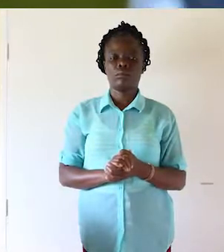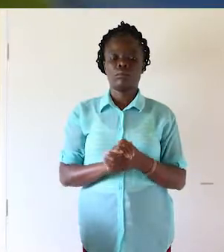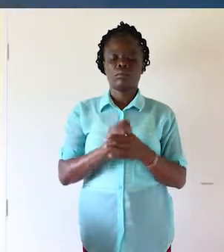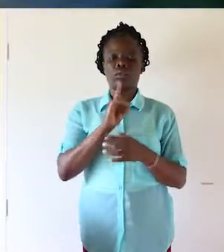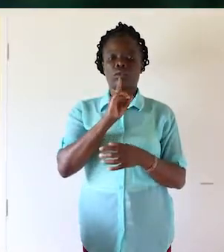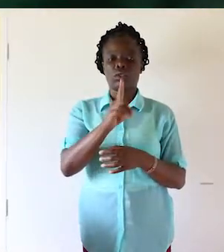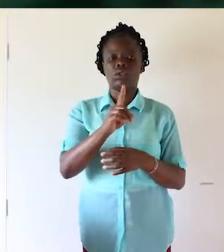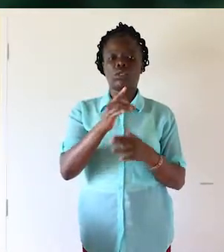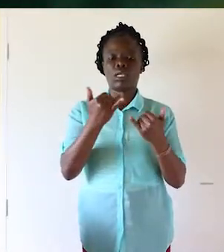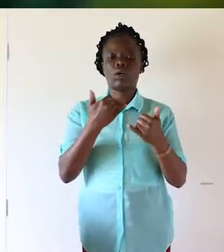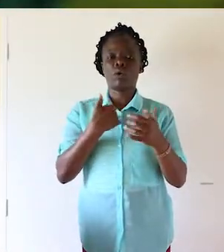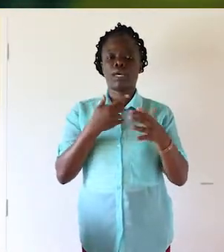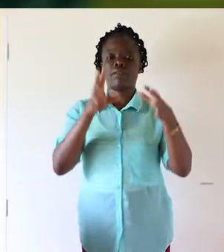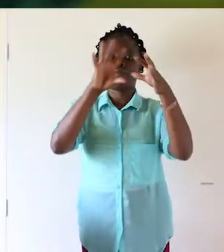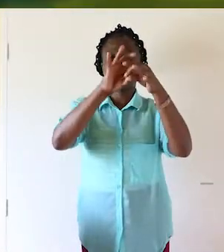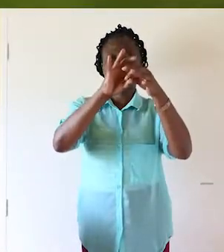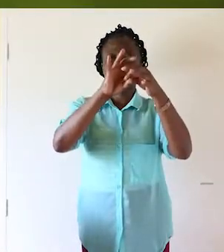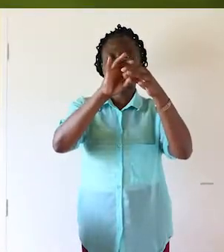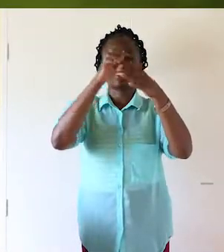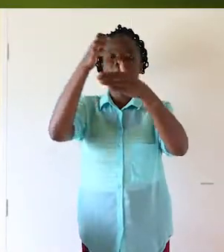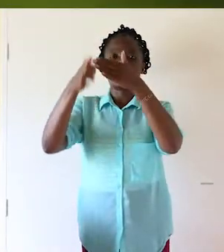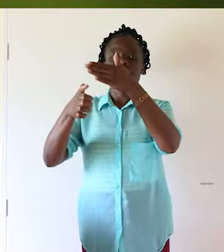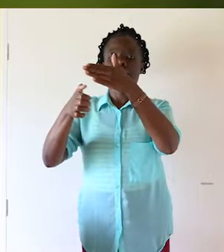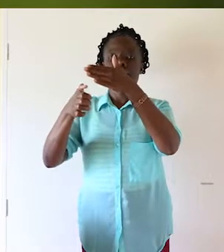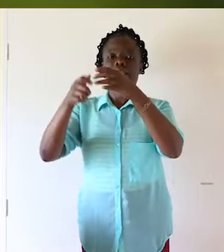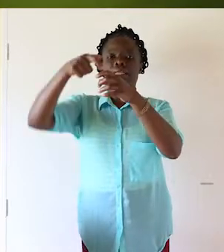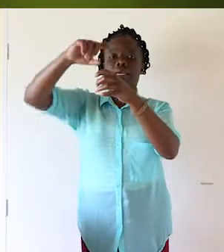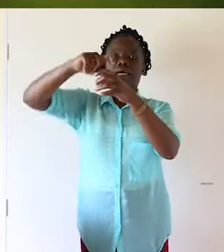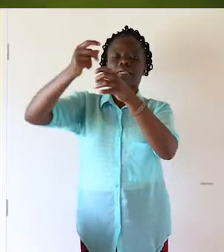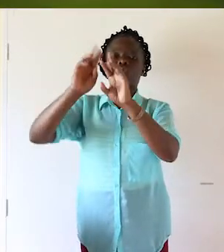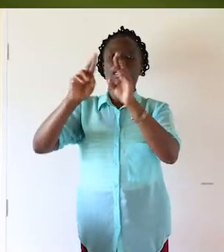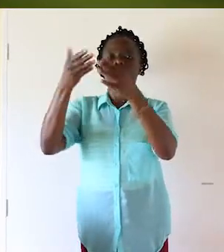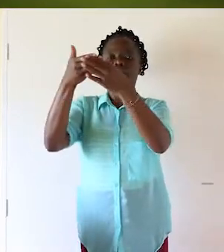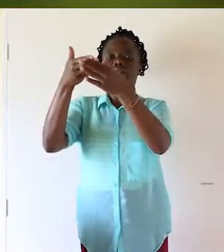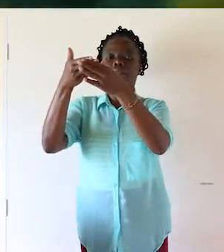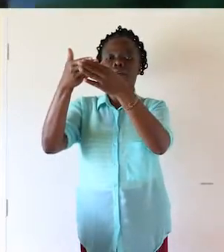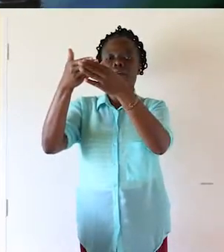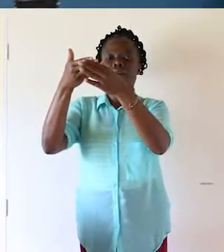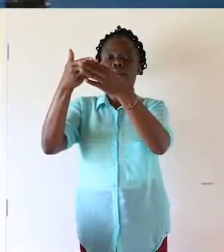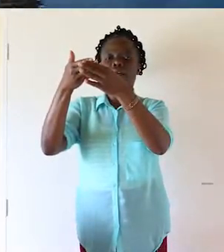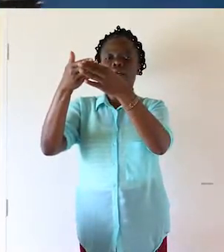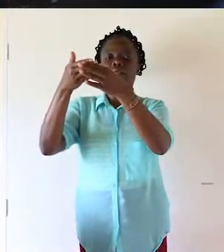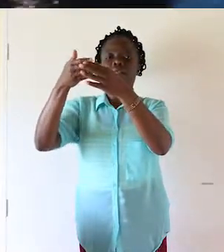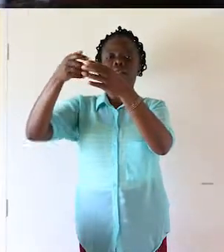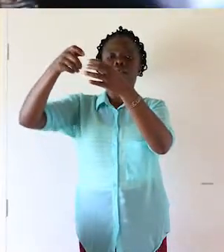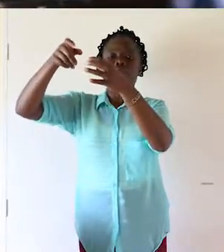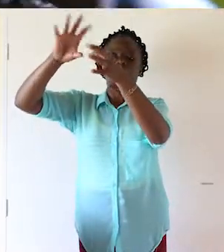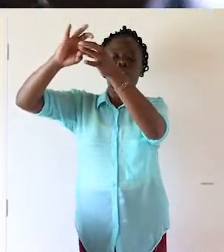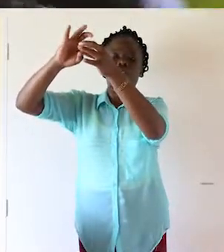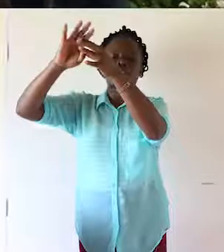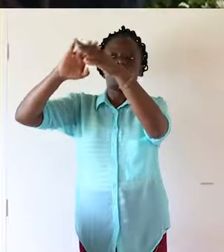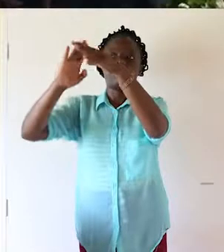Yeah, so we are fixing the ornamental end. The nut is already inside. The ornamental end is fixed onto the